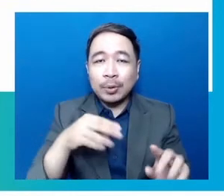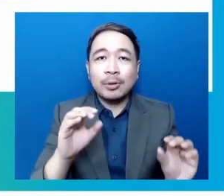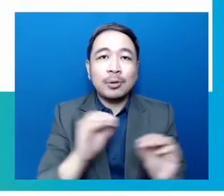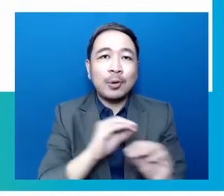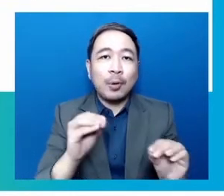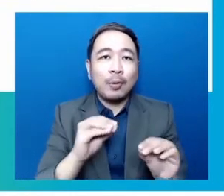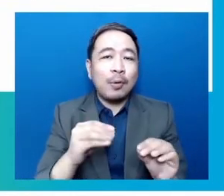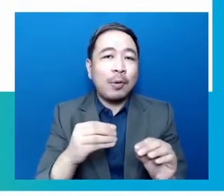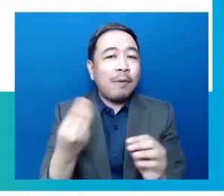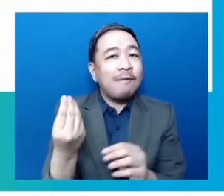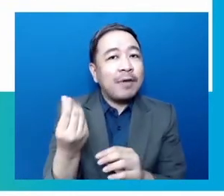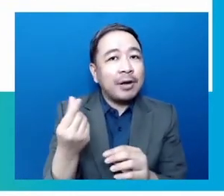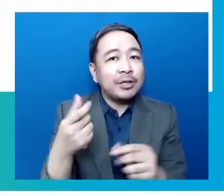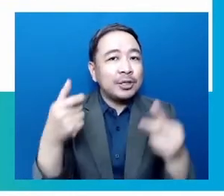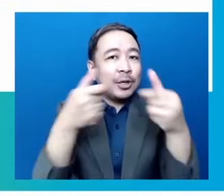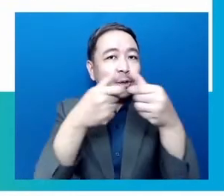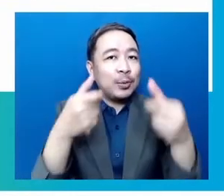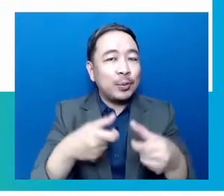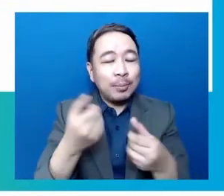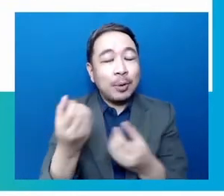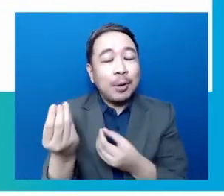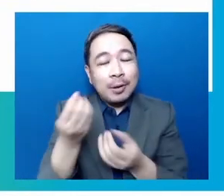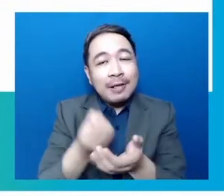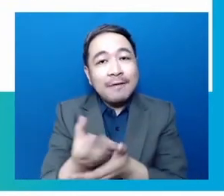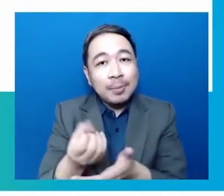available for Reliance Meghnagat